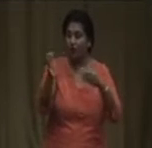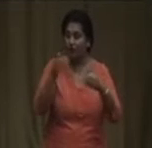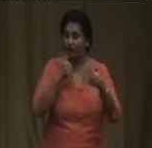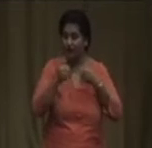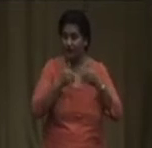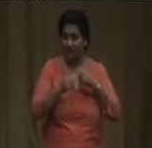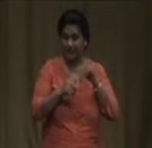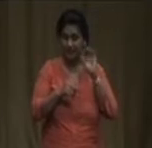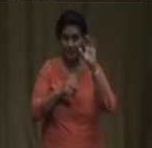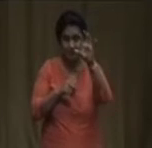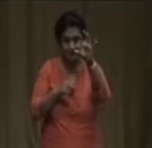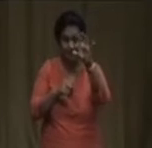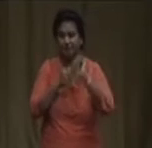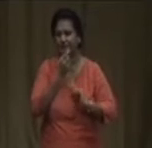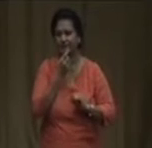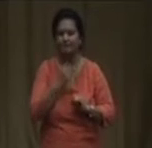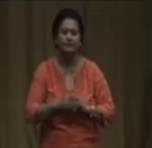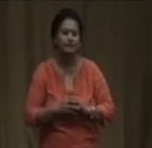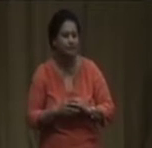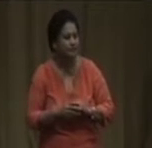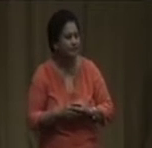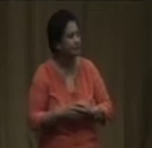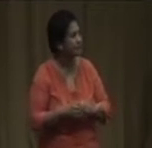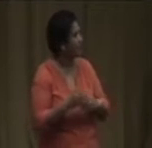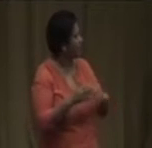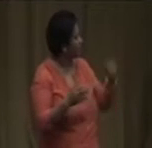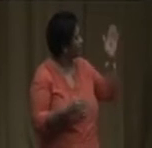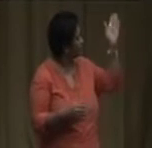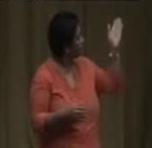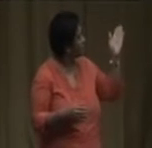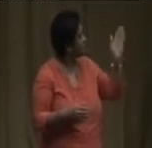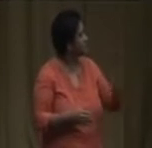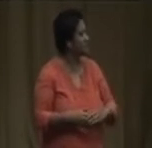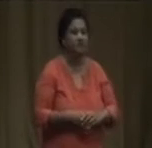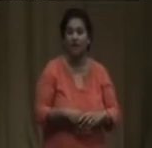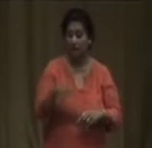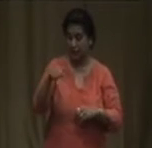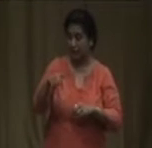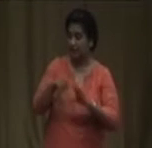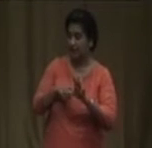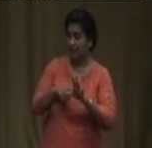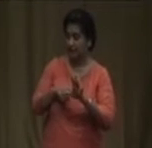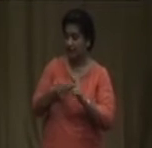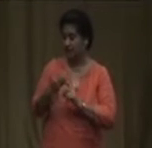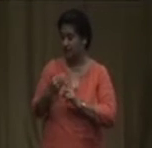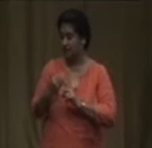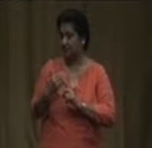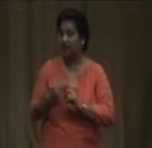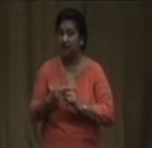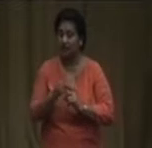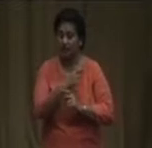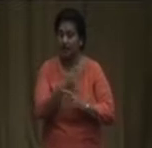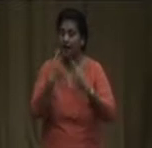of the team development approach in open distance learning. Earlier this year, the British Open University